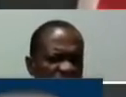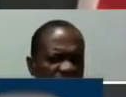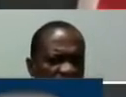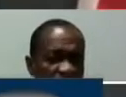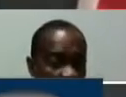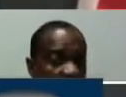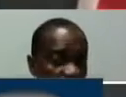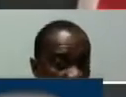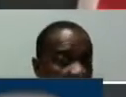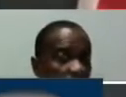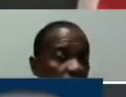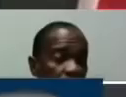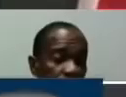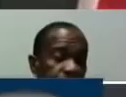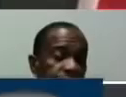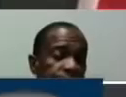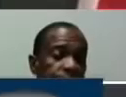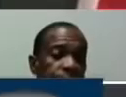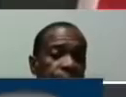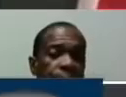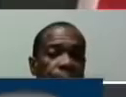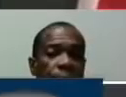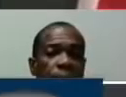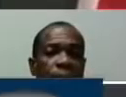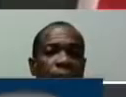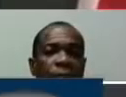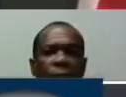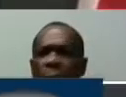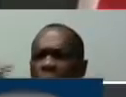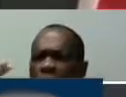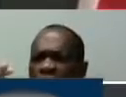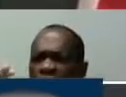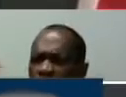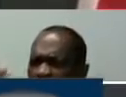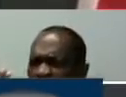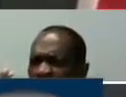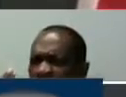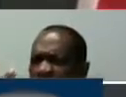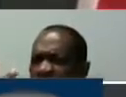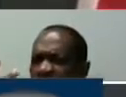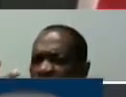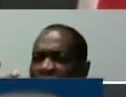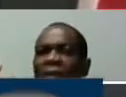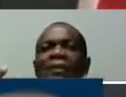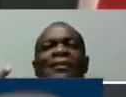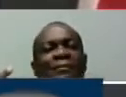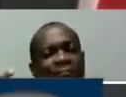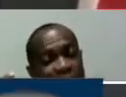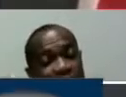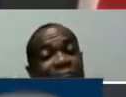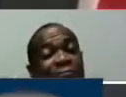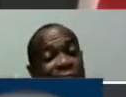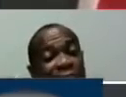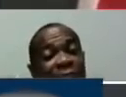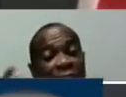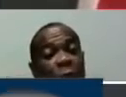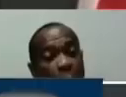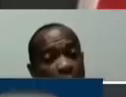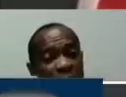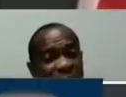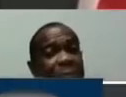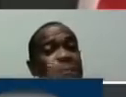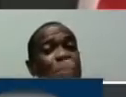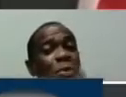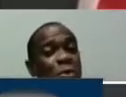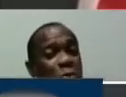But by and large, it is all in the context of acknowledging that we need to improve our